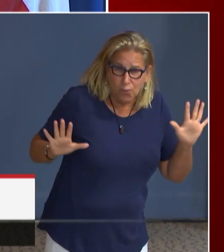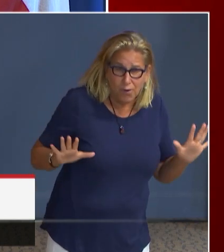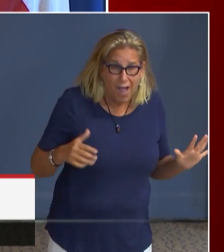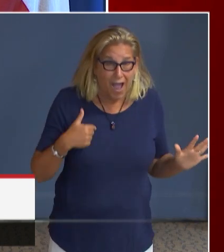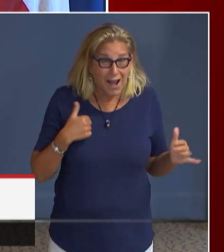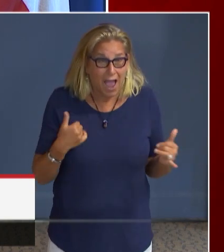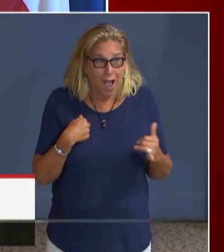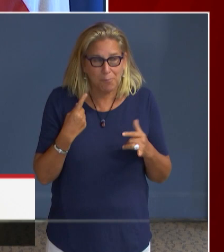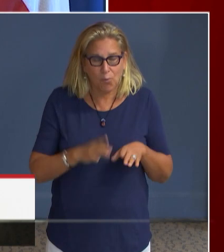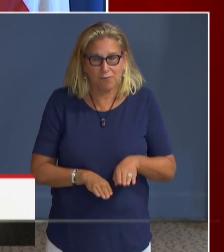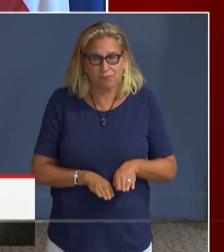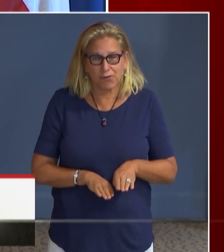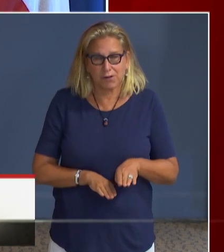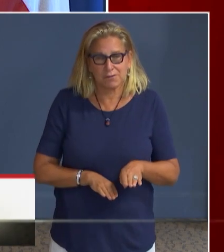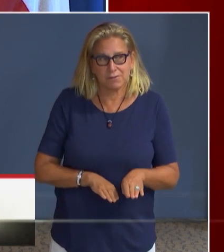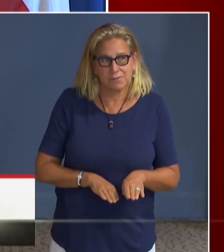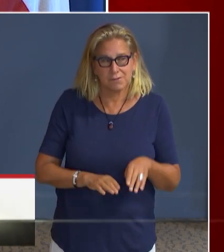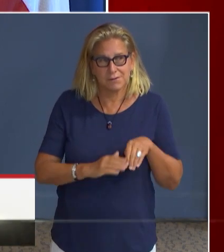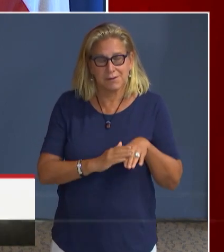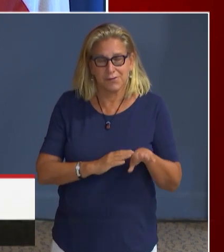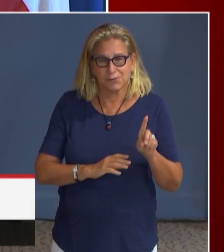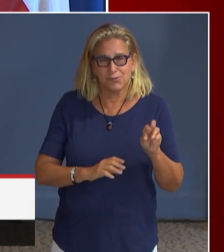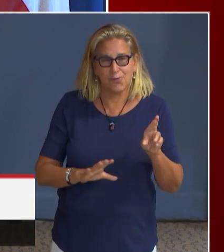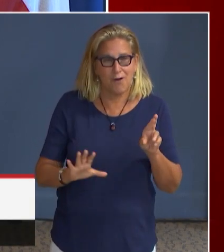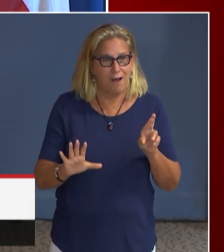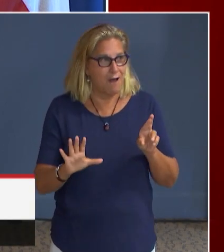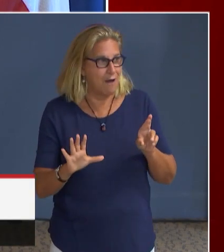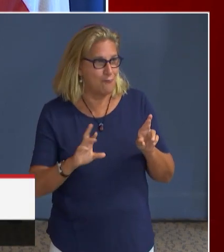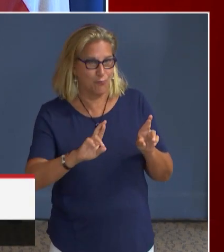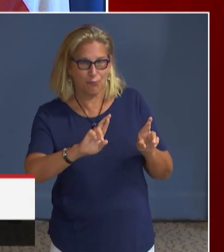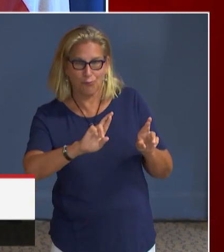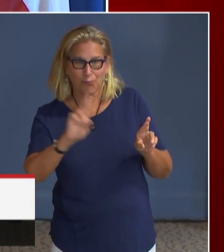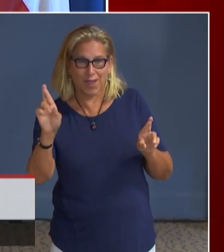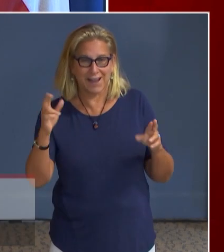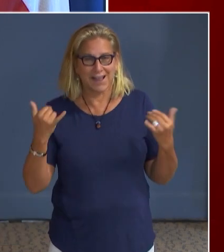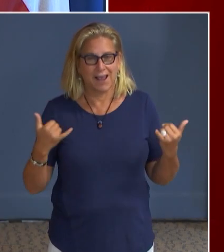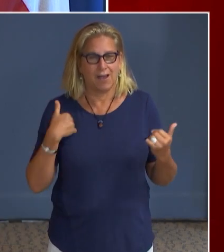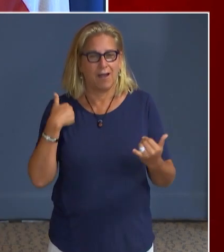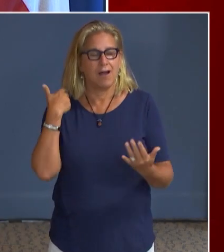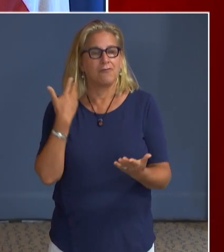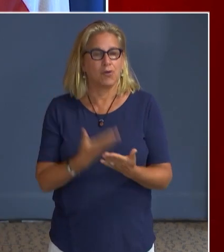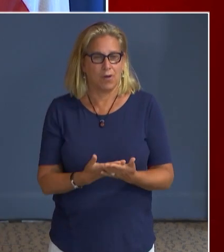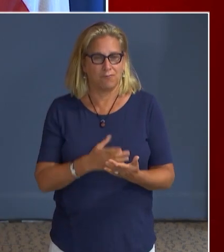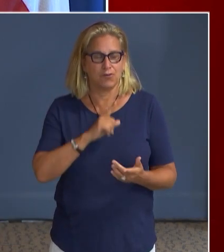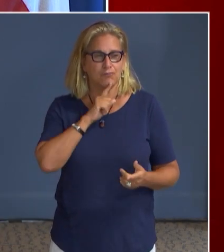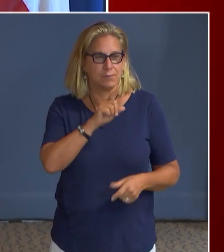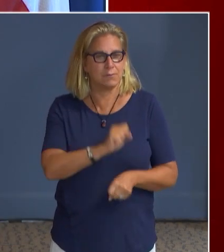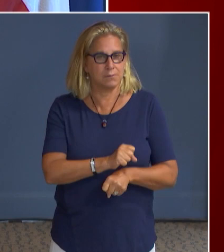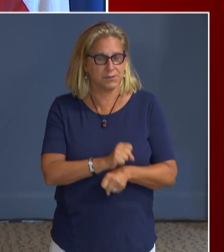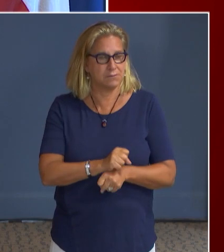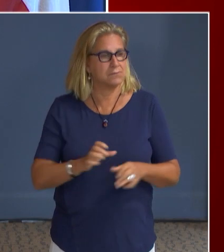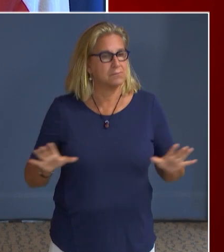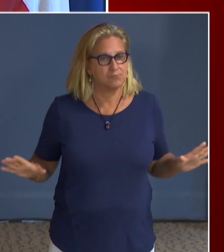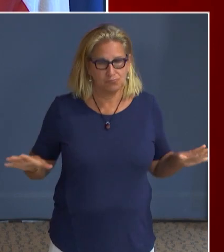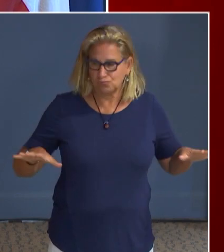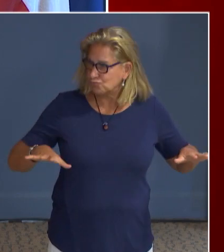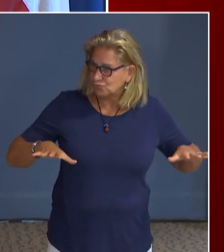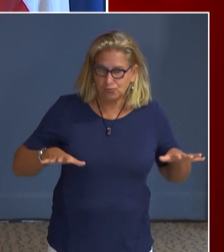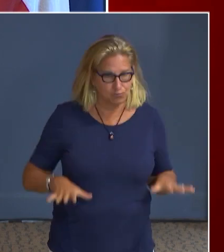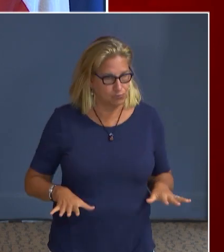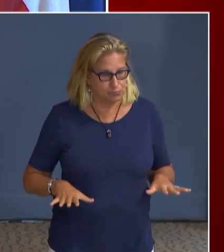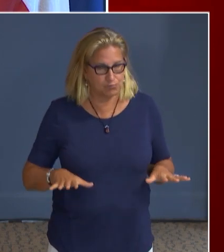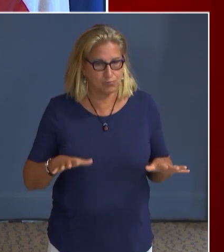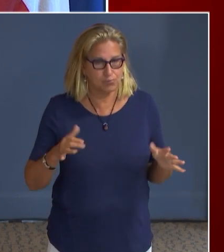door and its frame, I can say I have arrived. And with one foot in the door, I know that